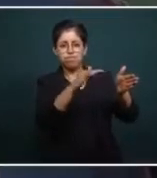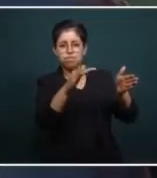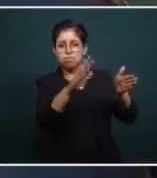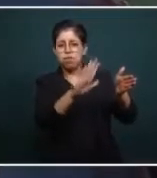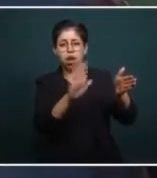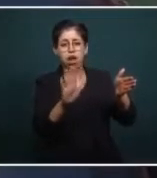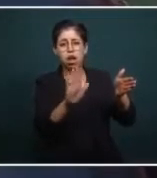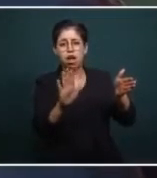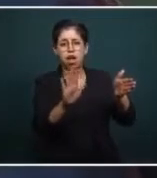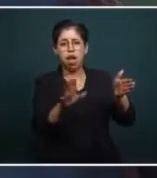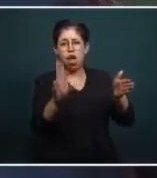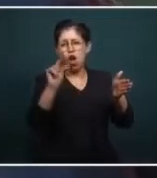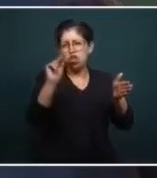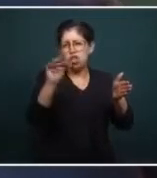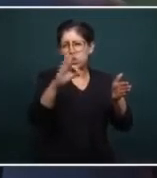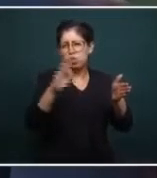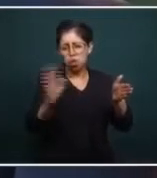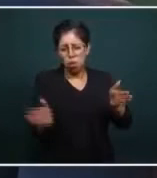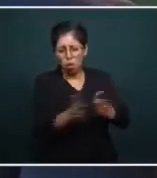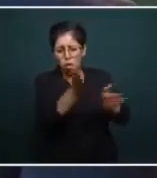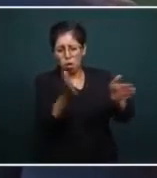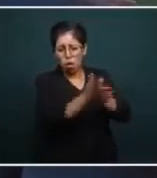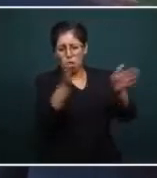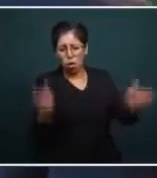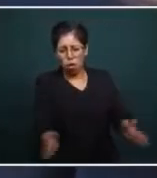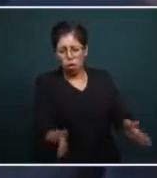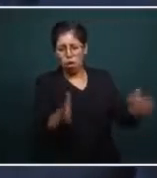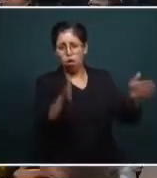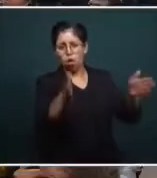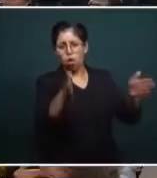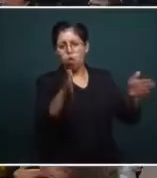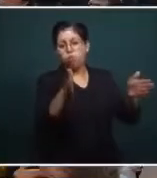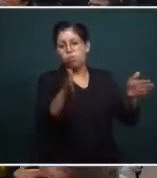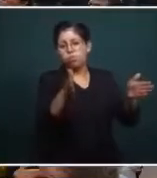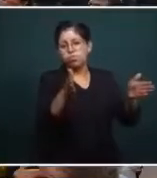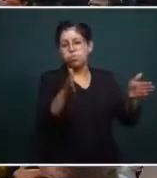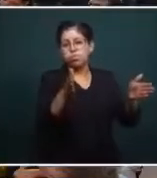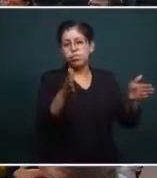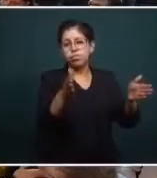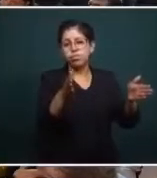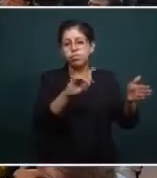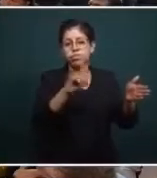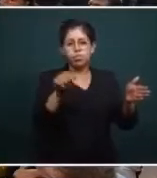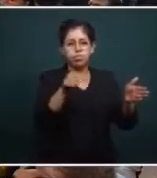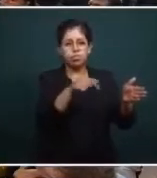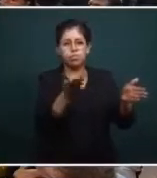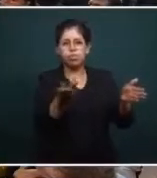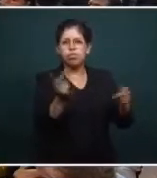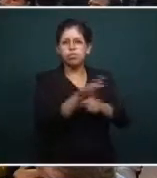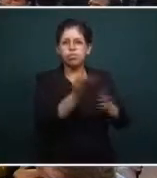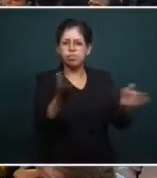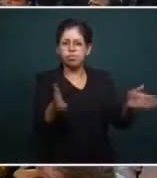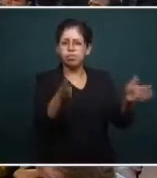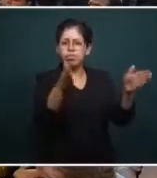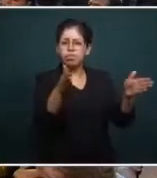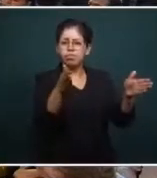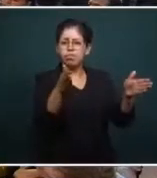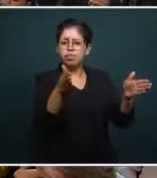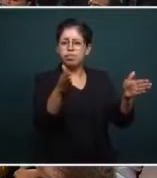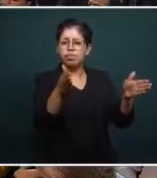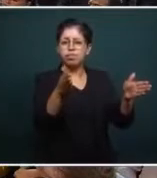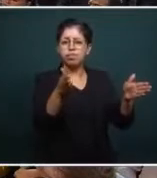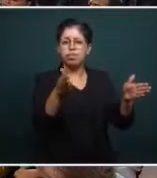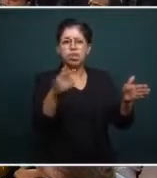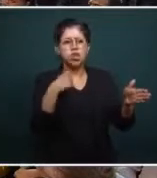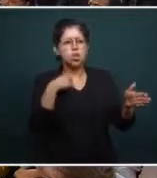that also was inconclusive, 80%. Entonces cuando So when plantean esto, they planned yo this, voy a una